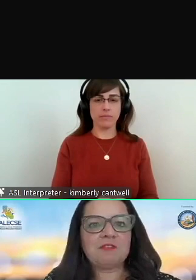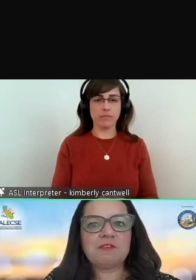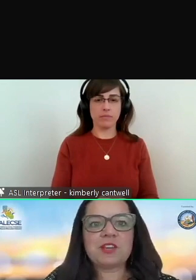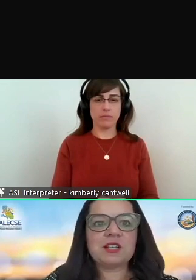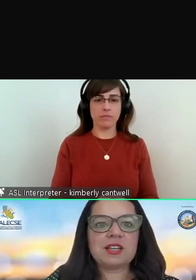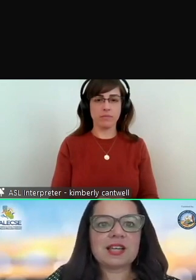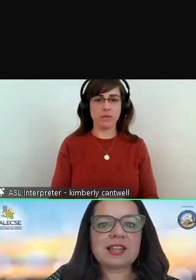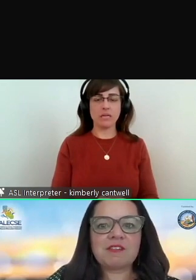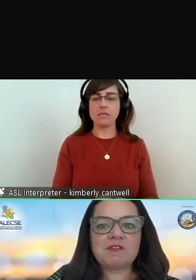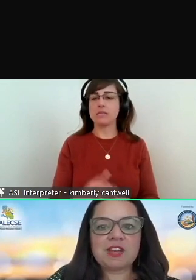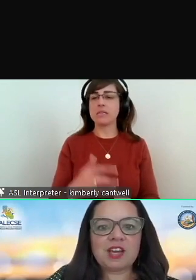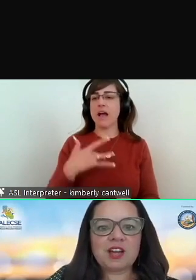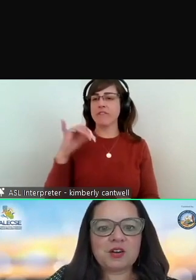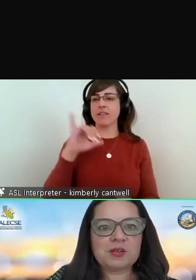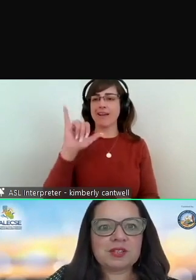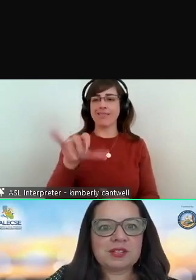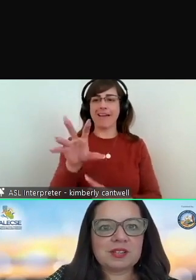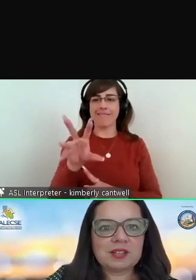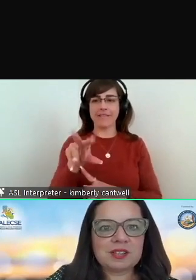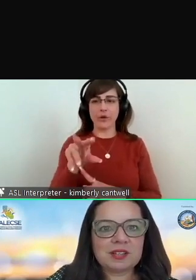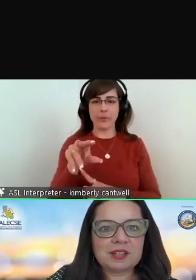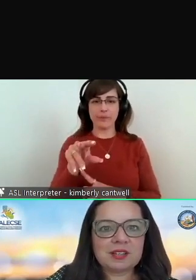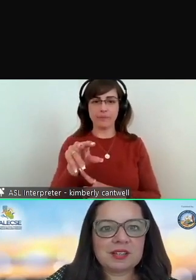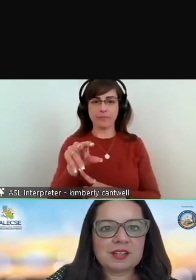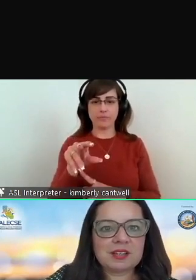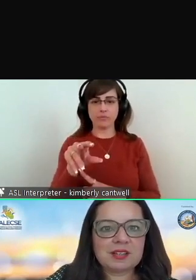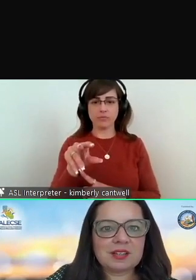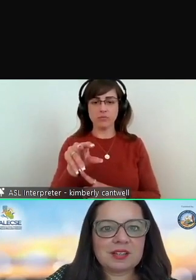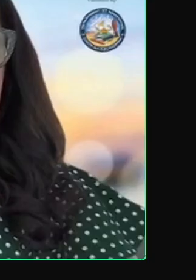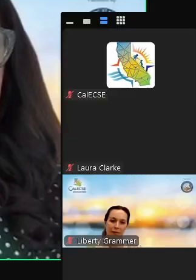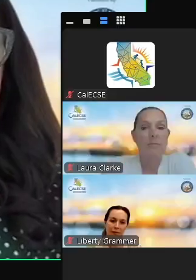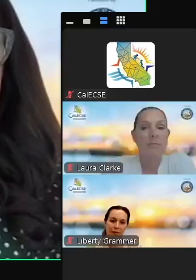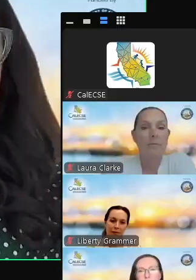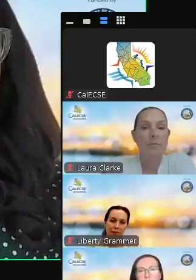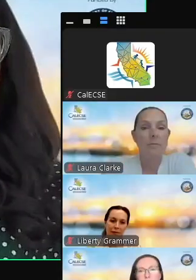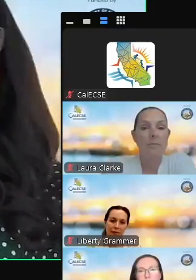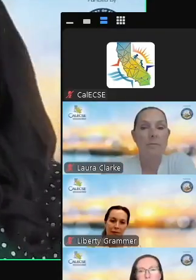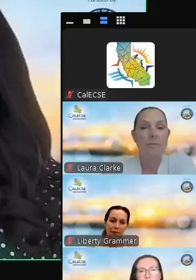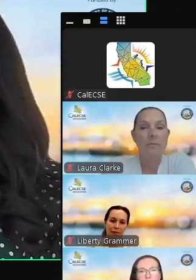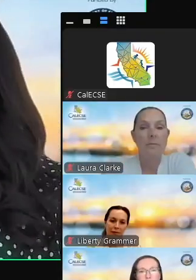Push. I feel like that video. Ready, set, push.